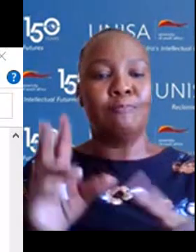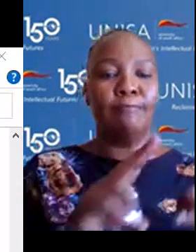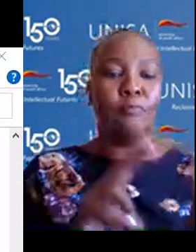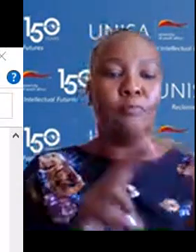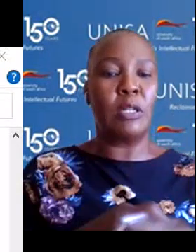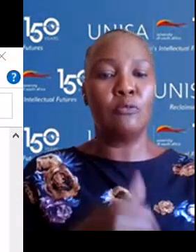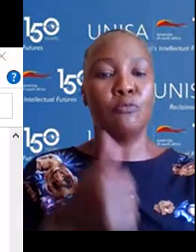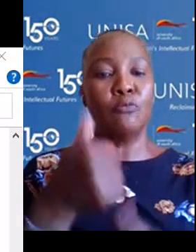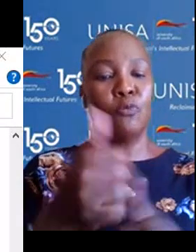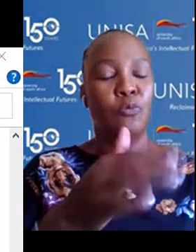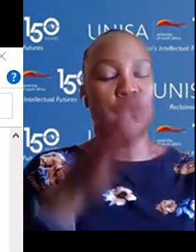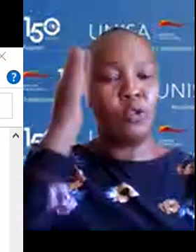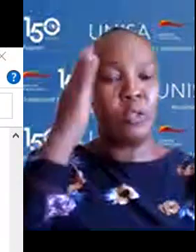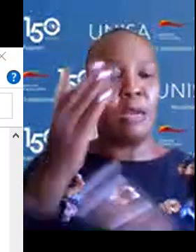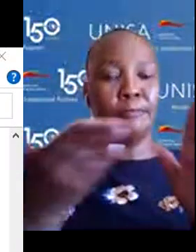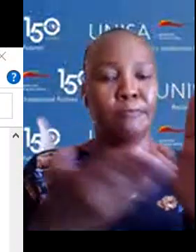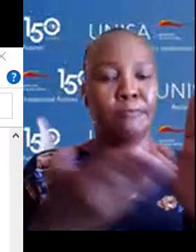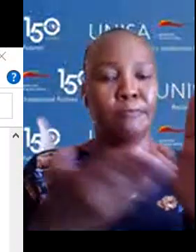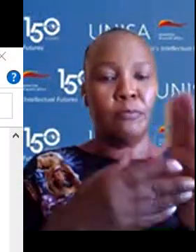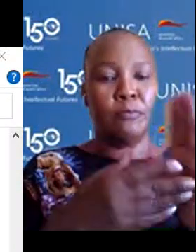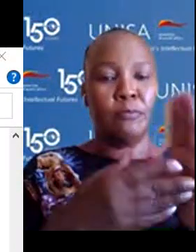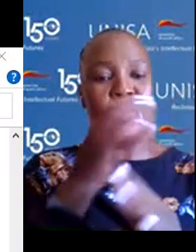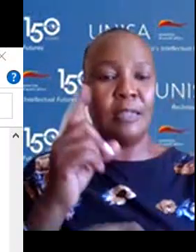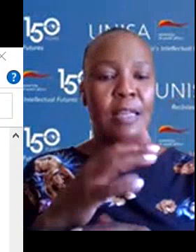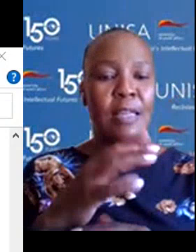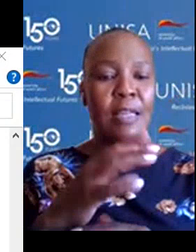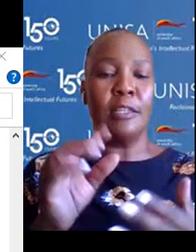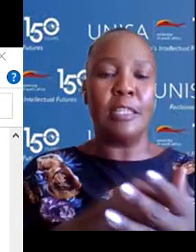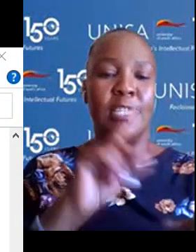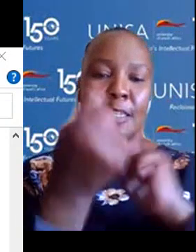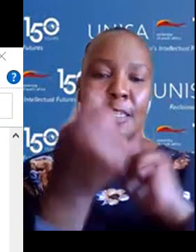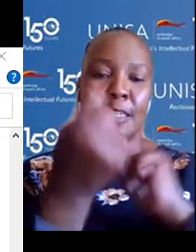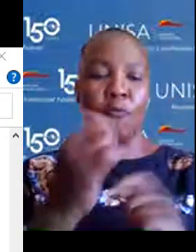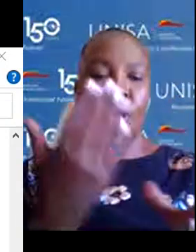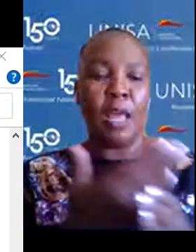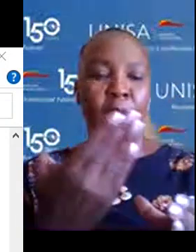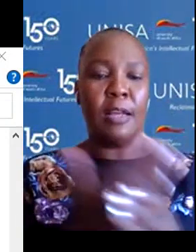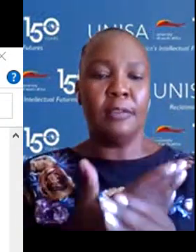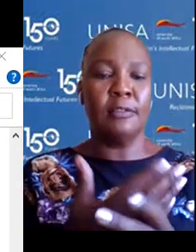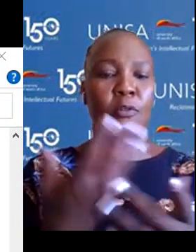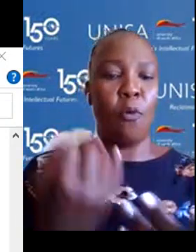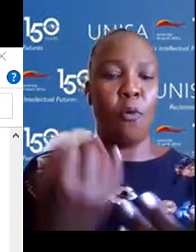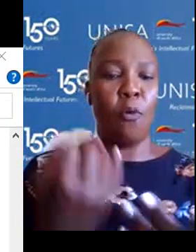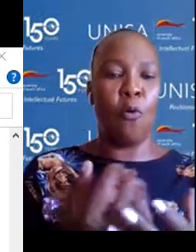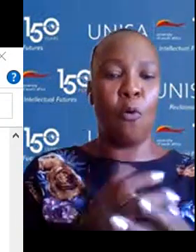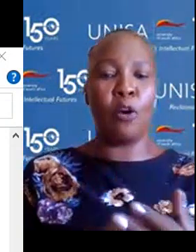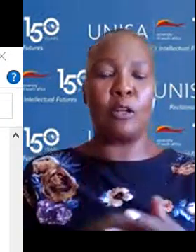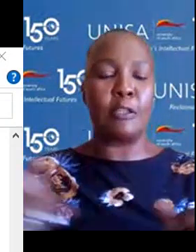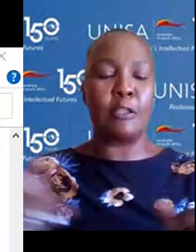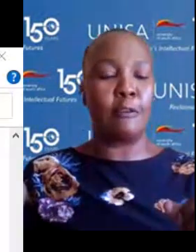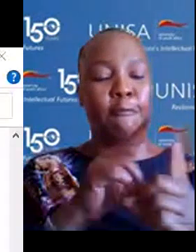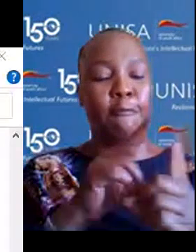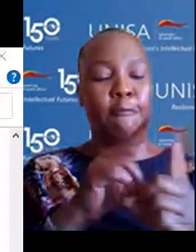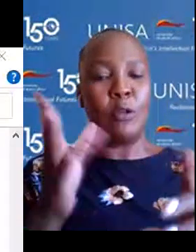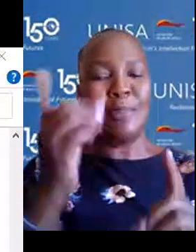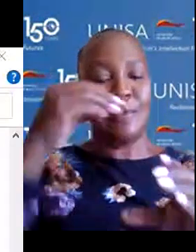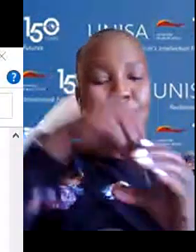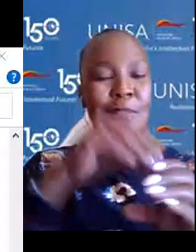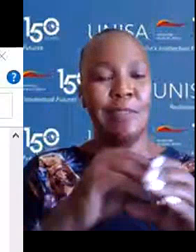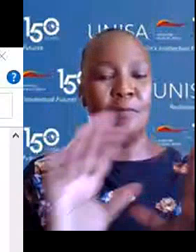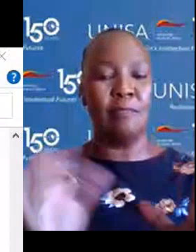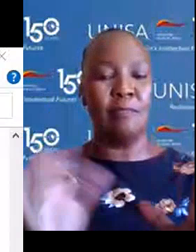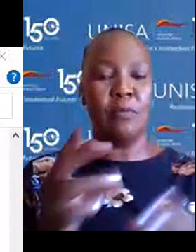this option over here to say, can they edit your files and folders, or can they simply just view what's inside of there? So that's